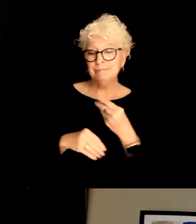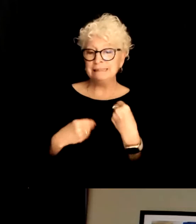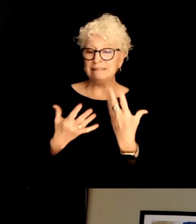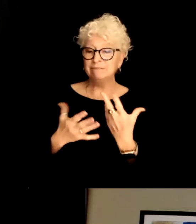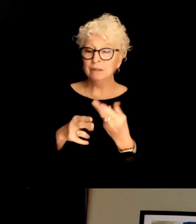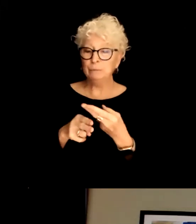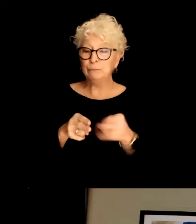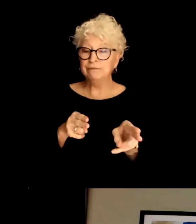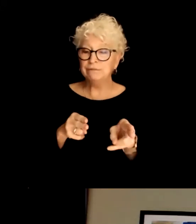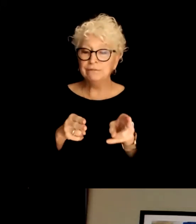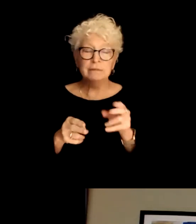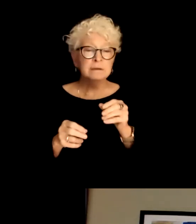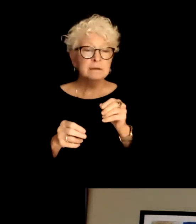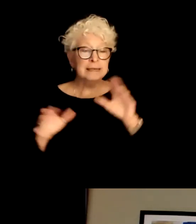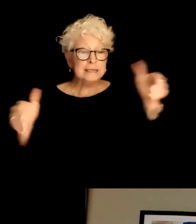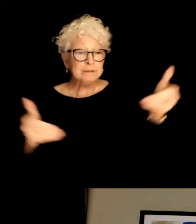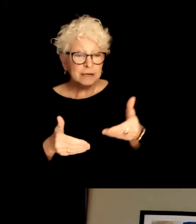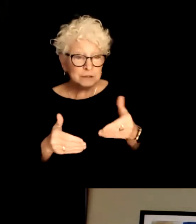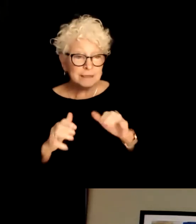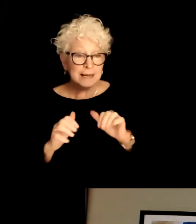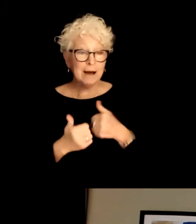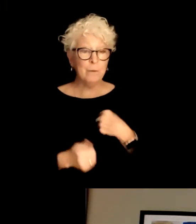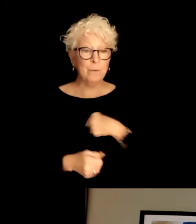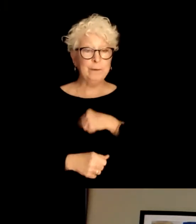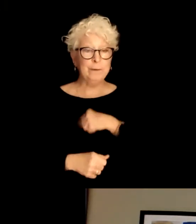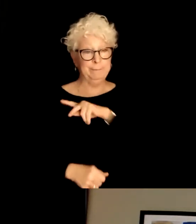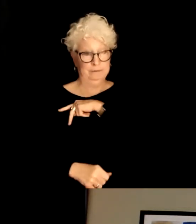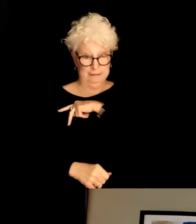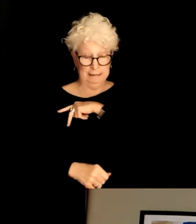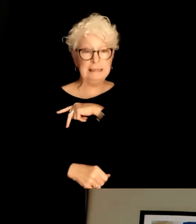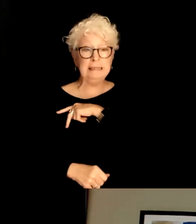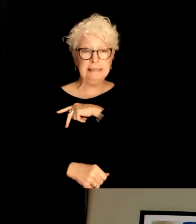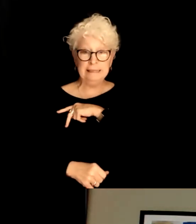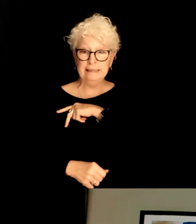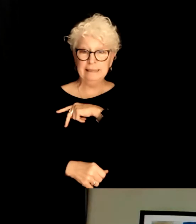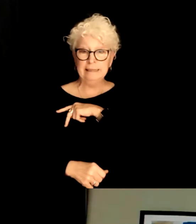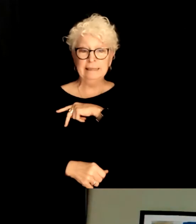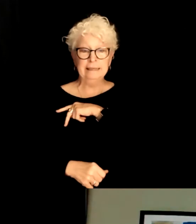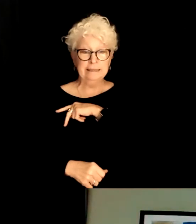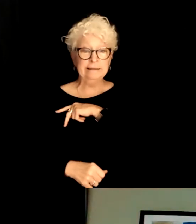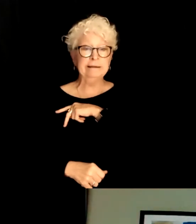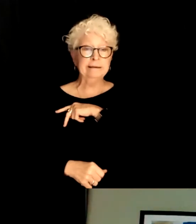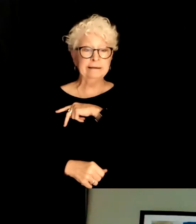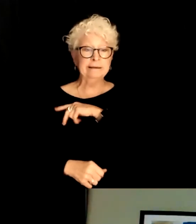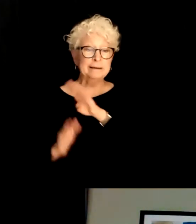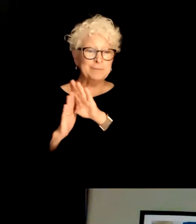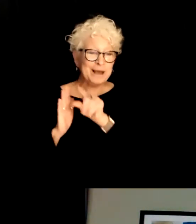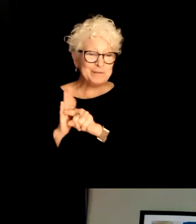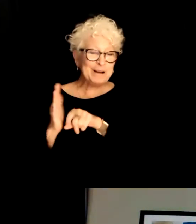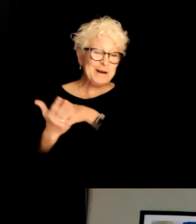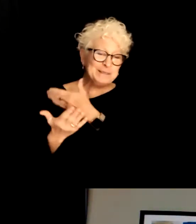of introduction to how we personally come to, so you just heard Right. Academic filmmaker biography.